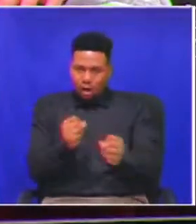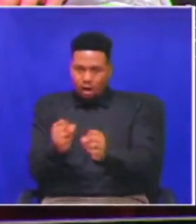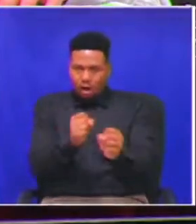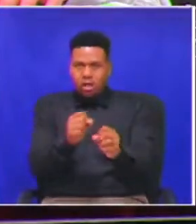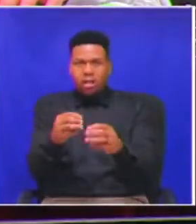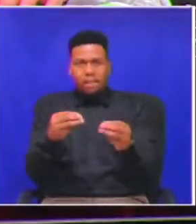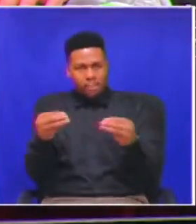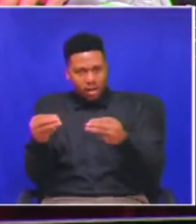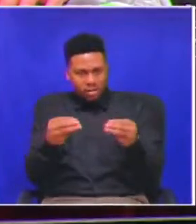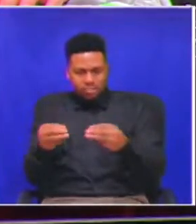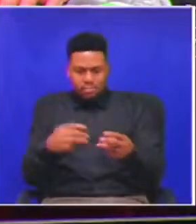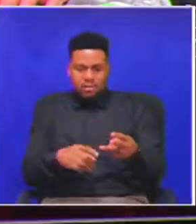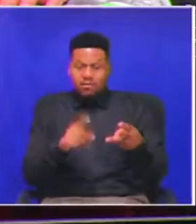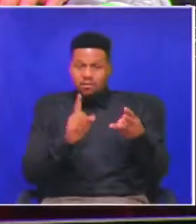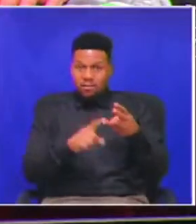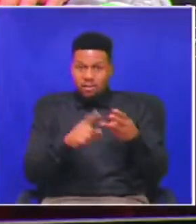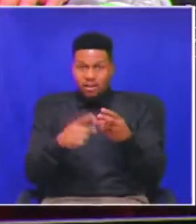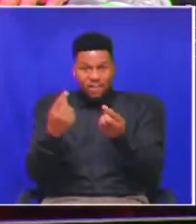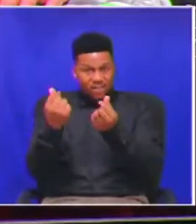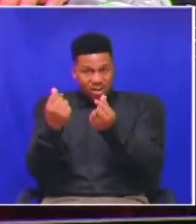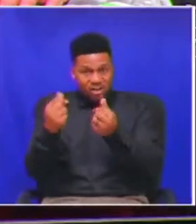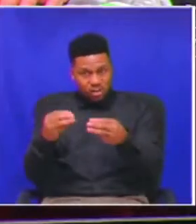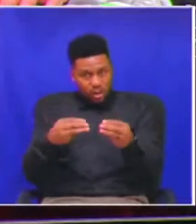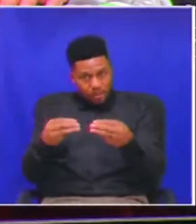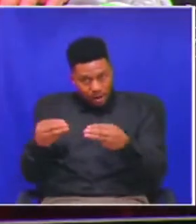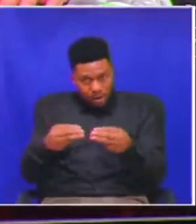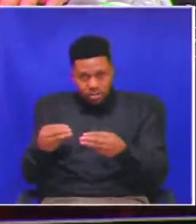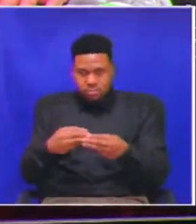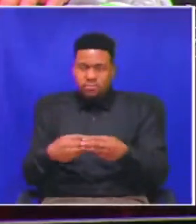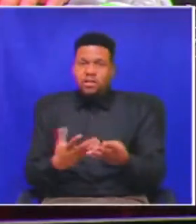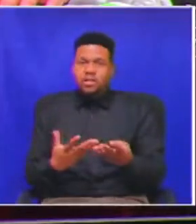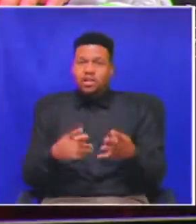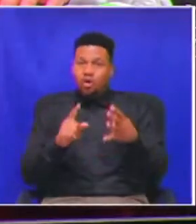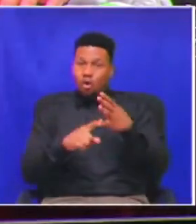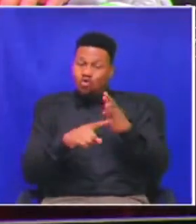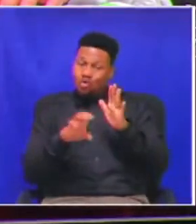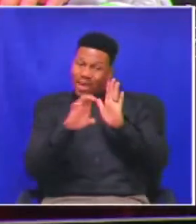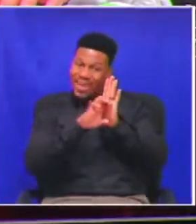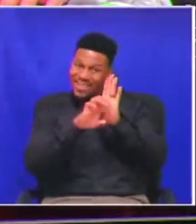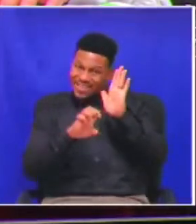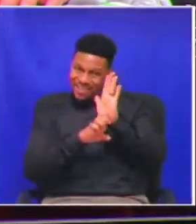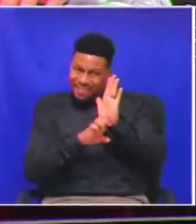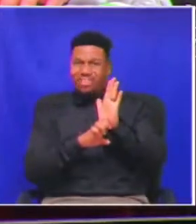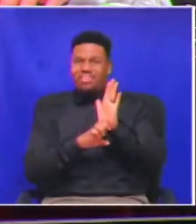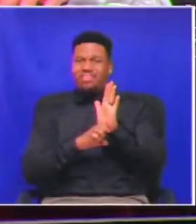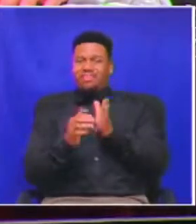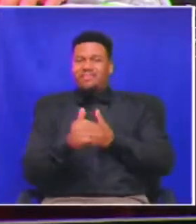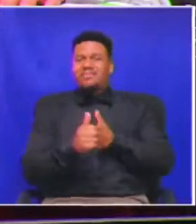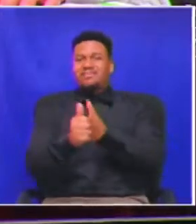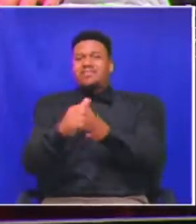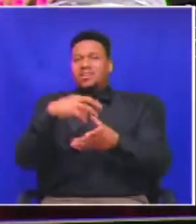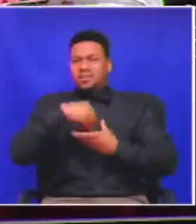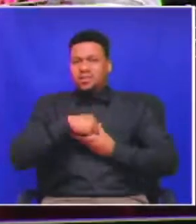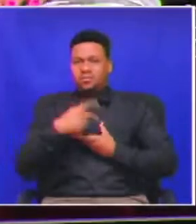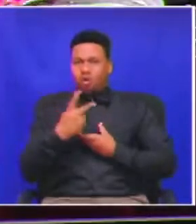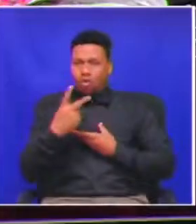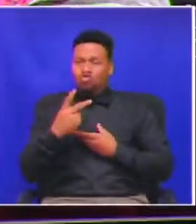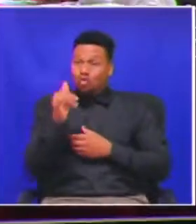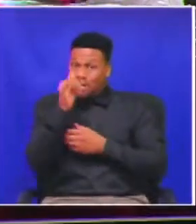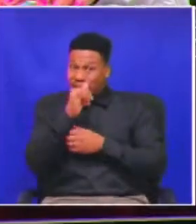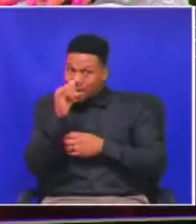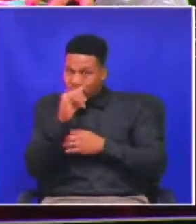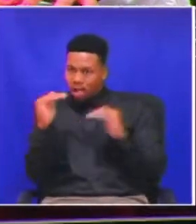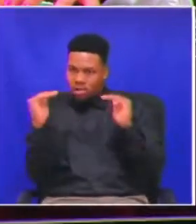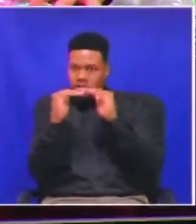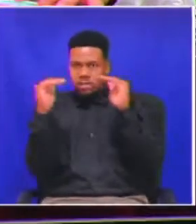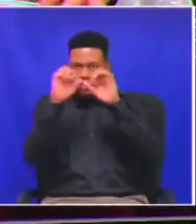financial management, ethical leadership, and broad understanding of our criminal justice system. Based on their